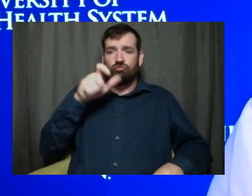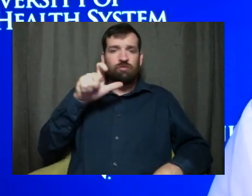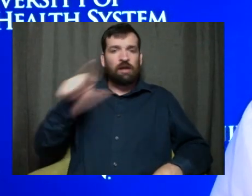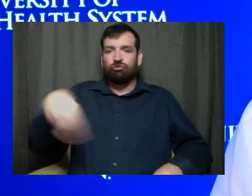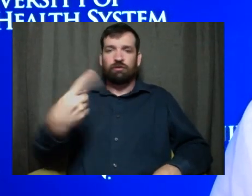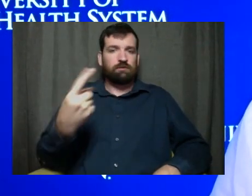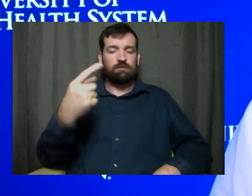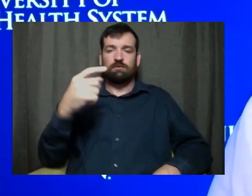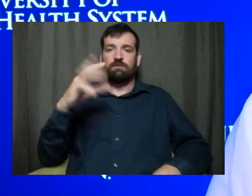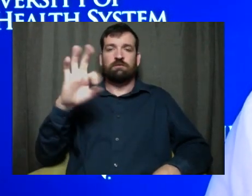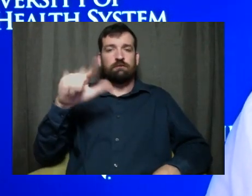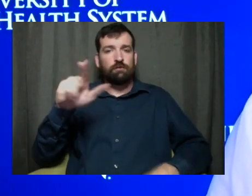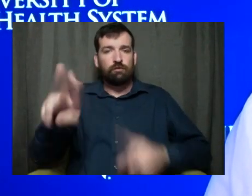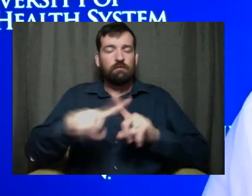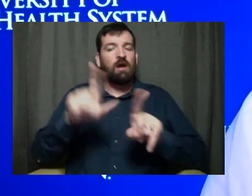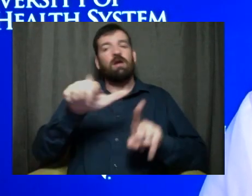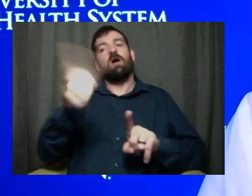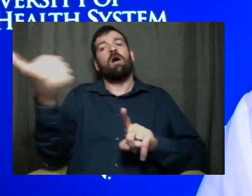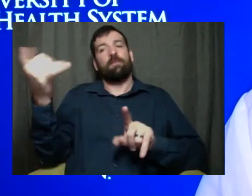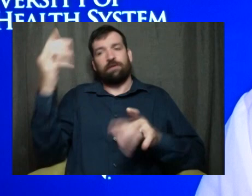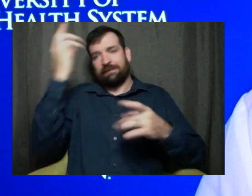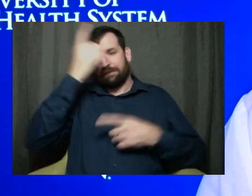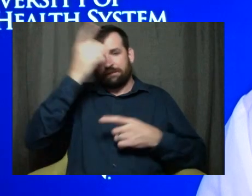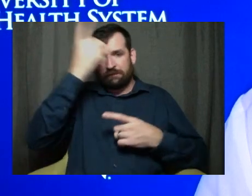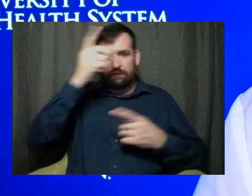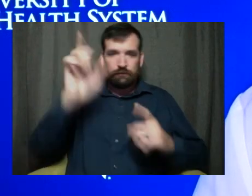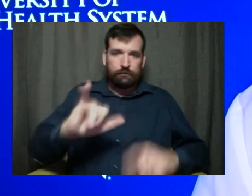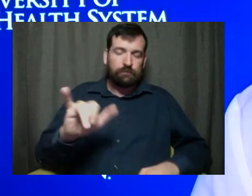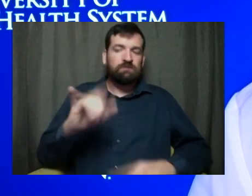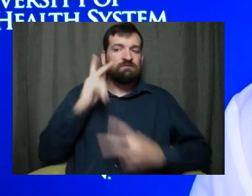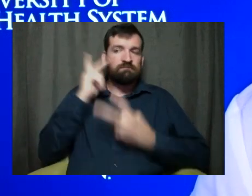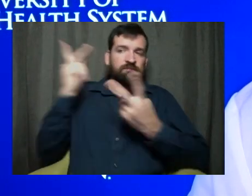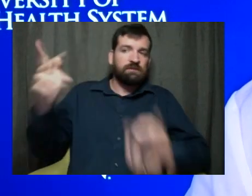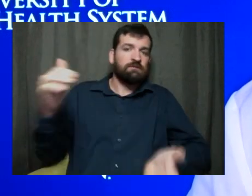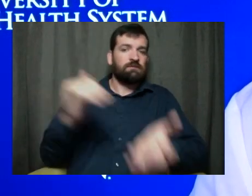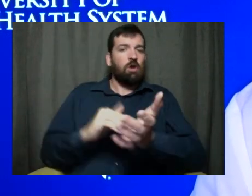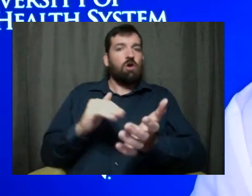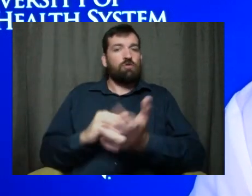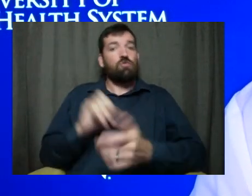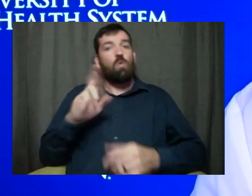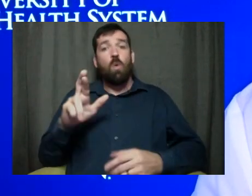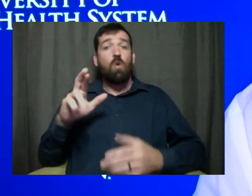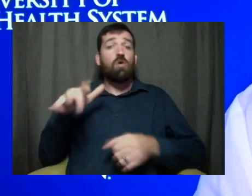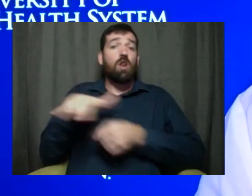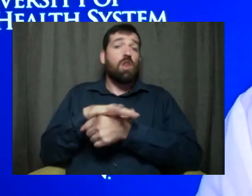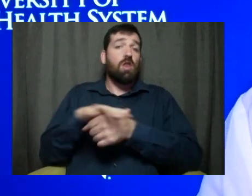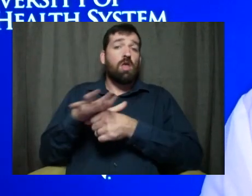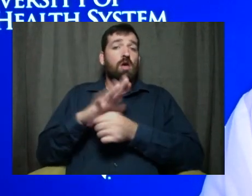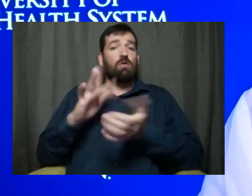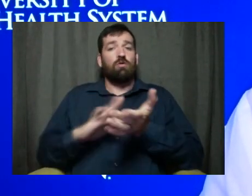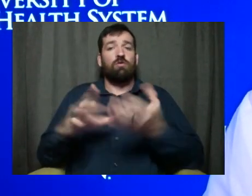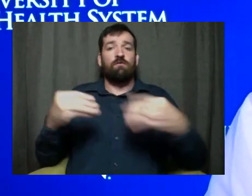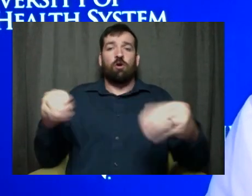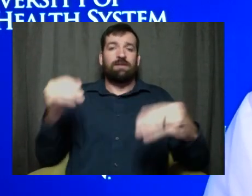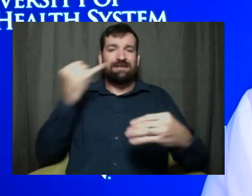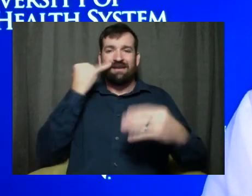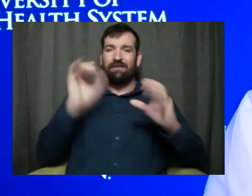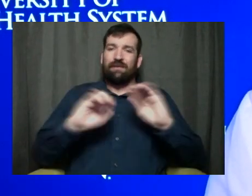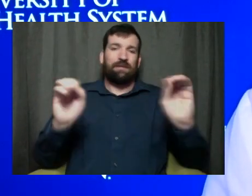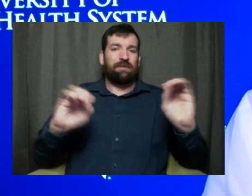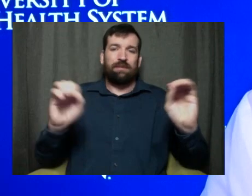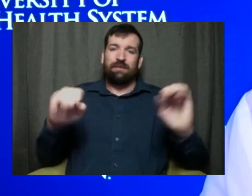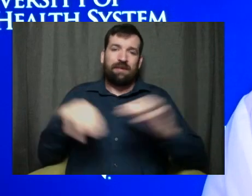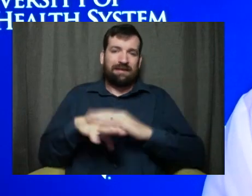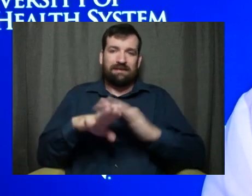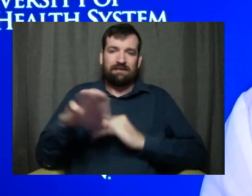childhood vaccines. Please go see the pediatrician, or even go to the local pharmacies if you don't have access to a pediatrician, and